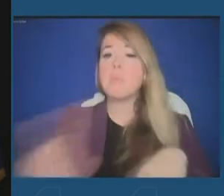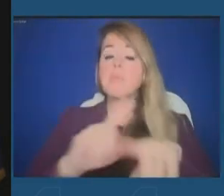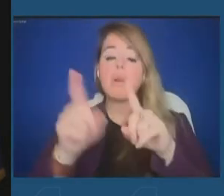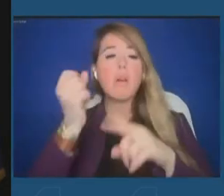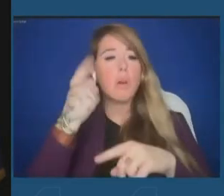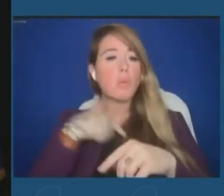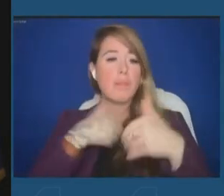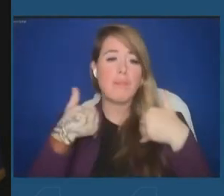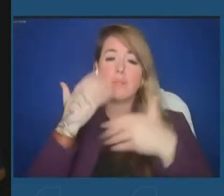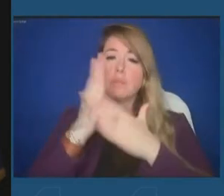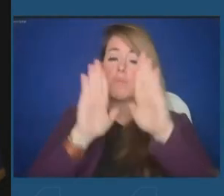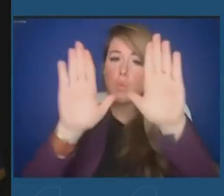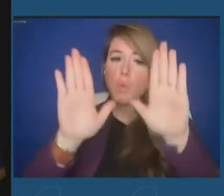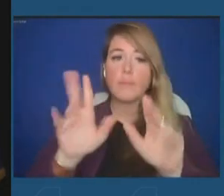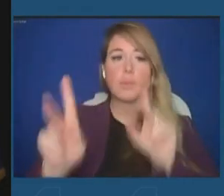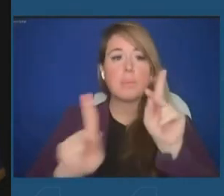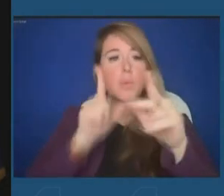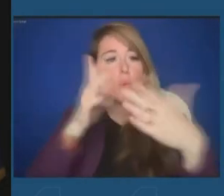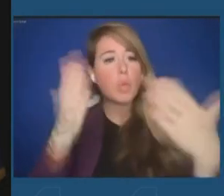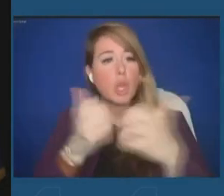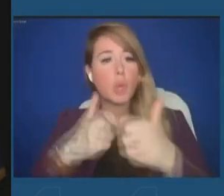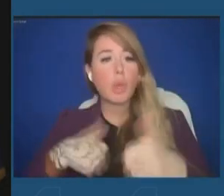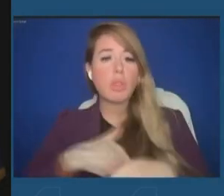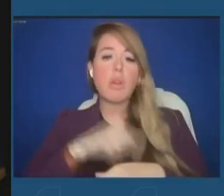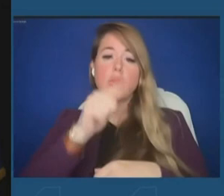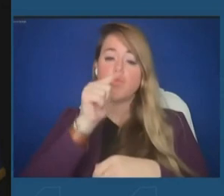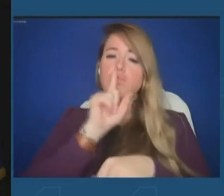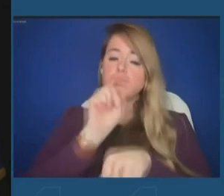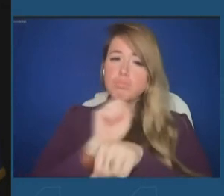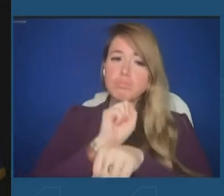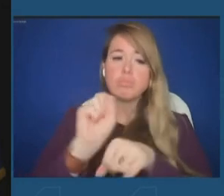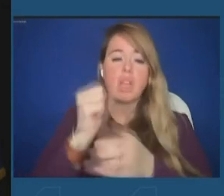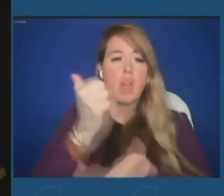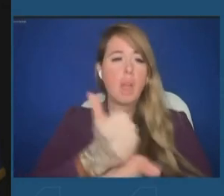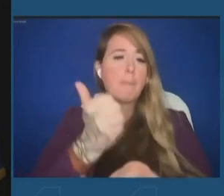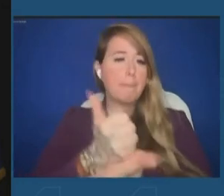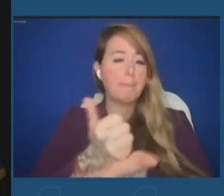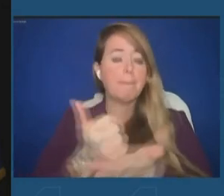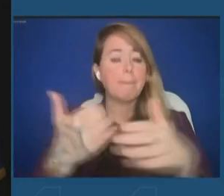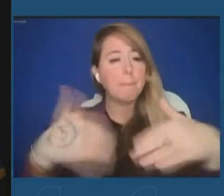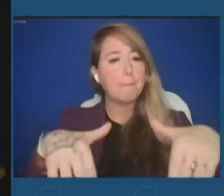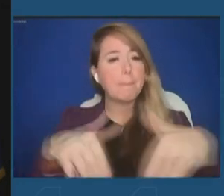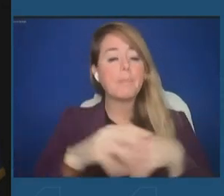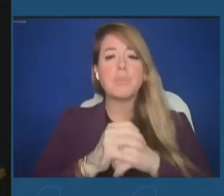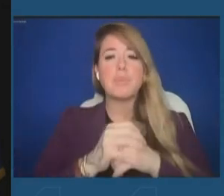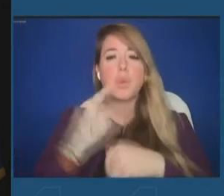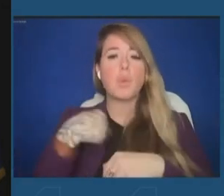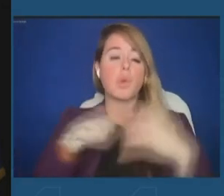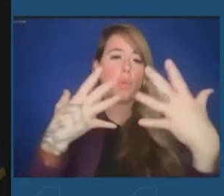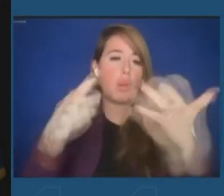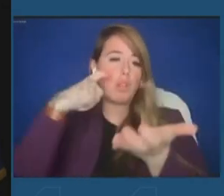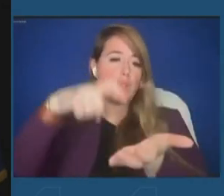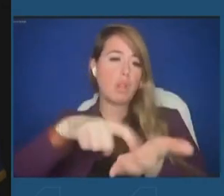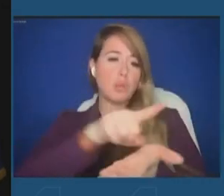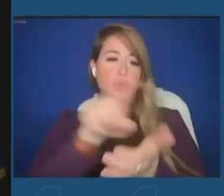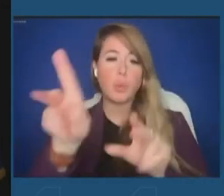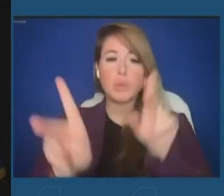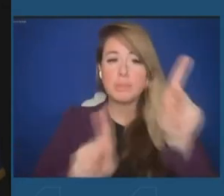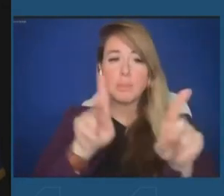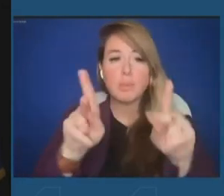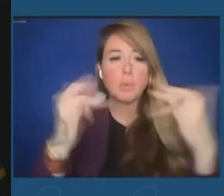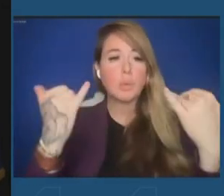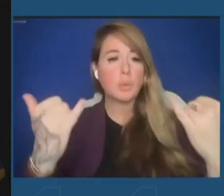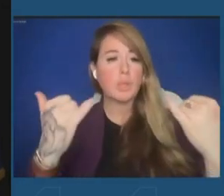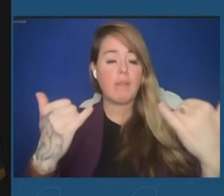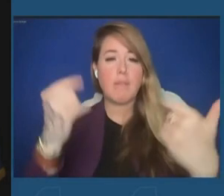extraordinary people among us that extended a helping hand that we want to acknowledge. Today, these are